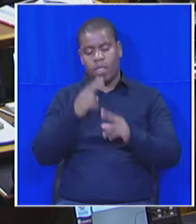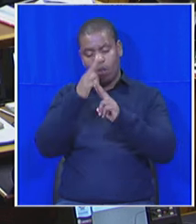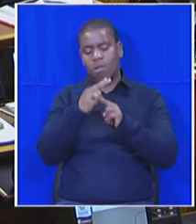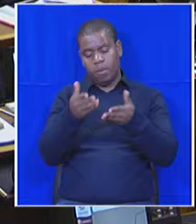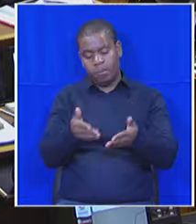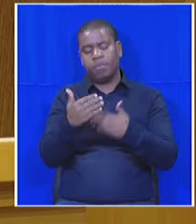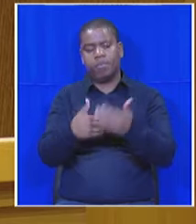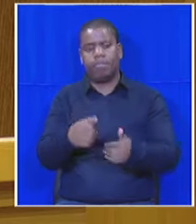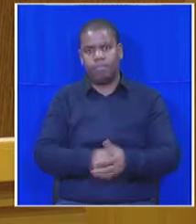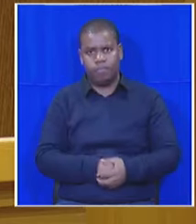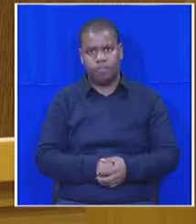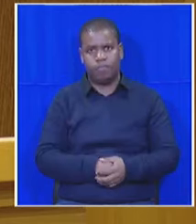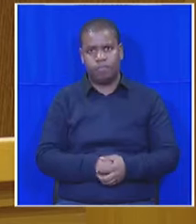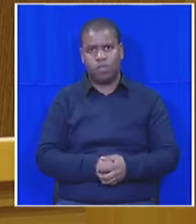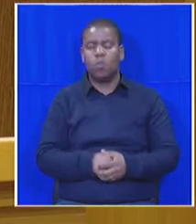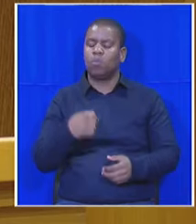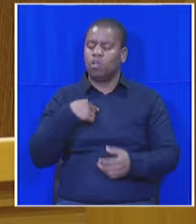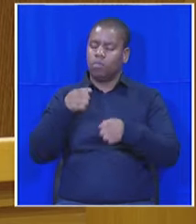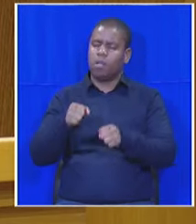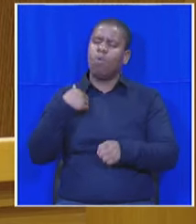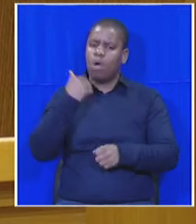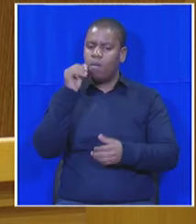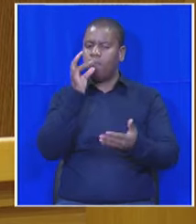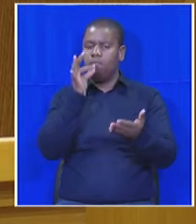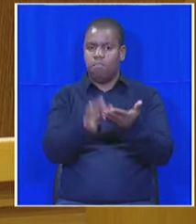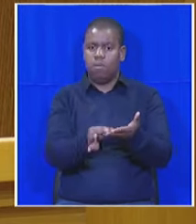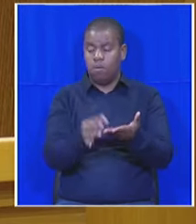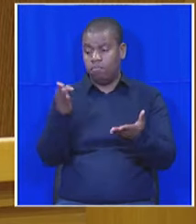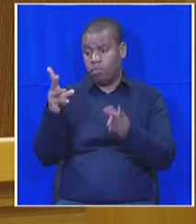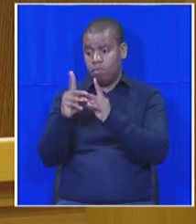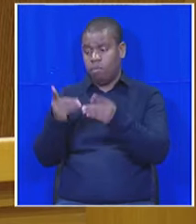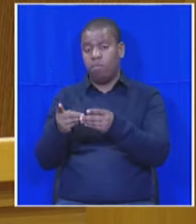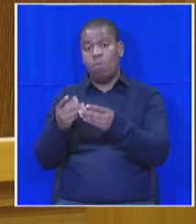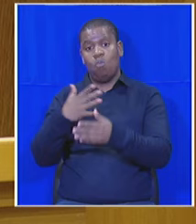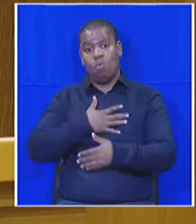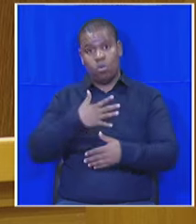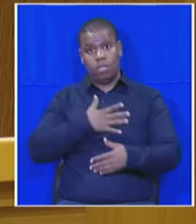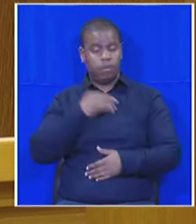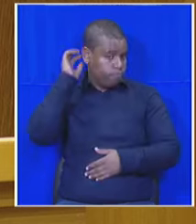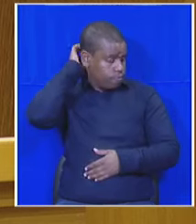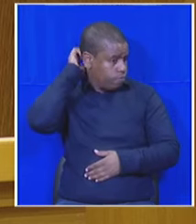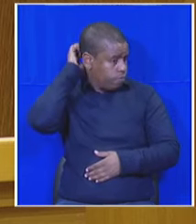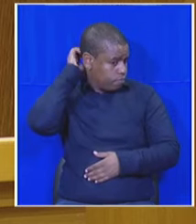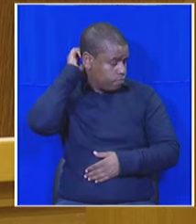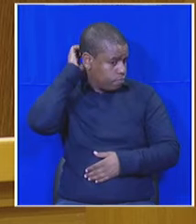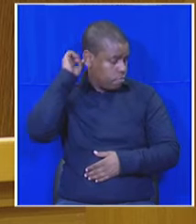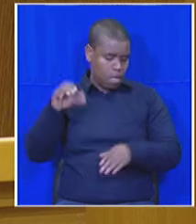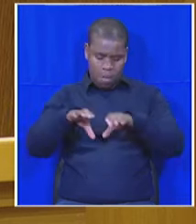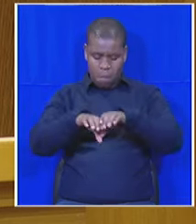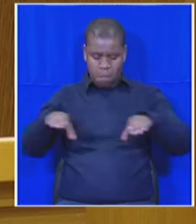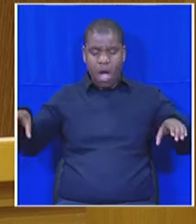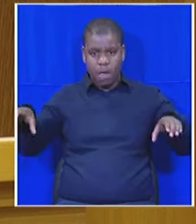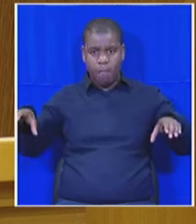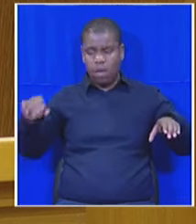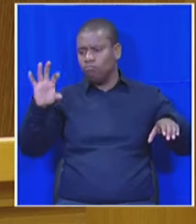Imam. Honorable Chairperson, I just want to make a suggestion to the Department of Water and Sanitation. These pipes that we are using on